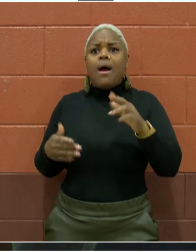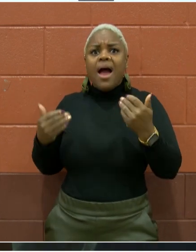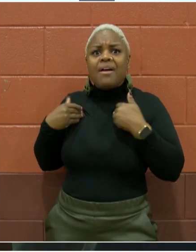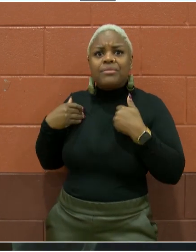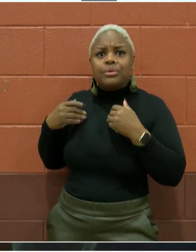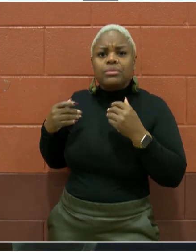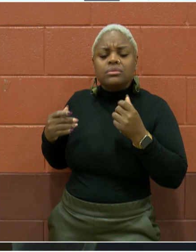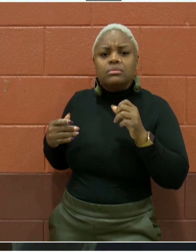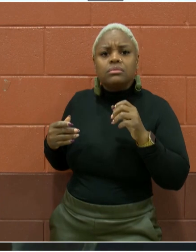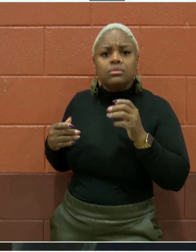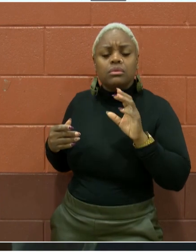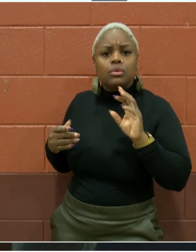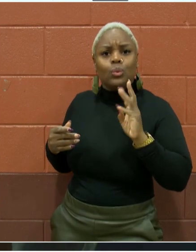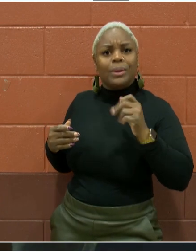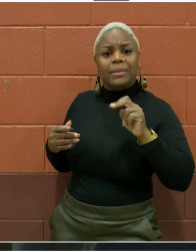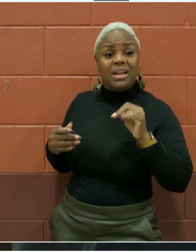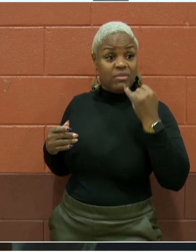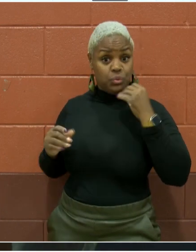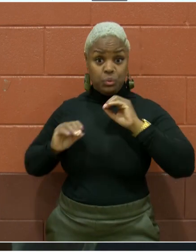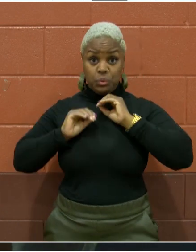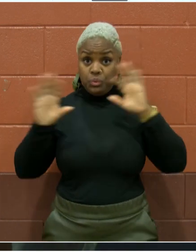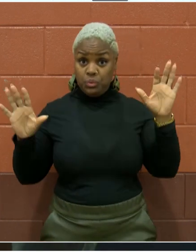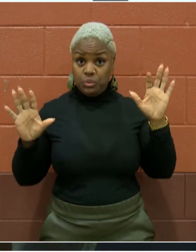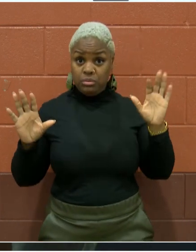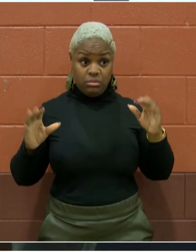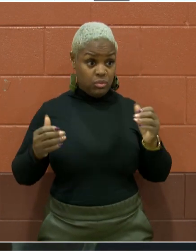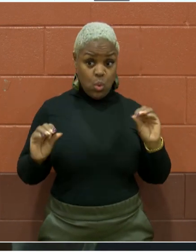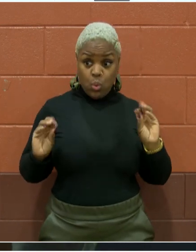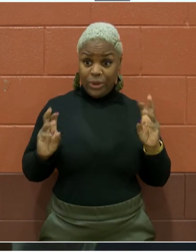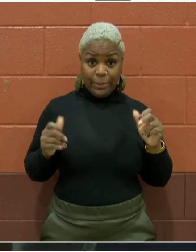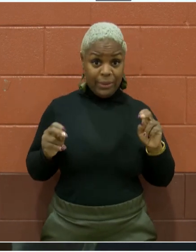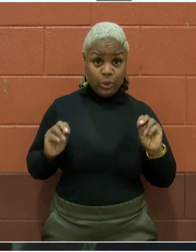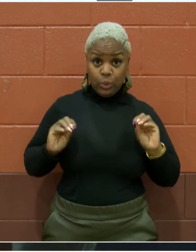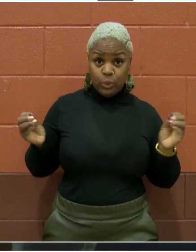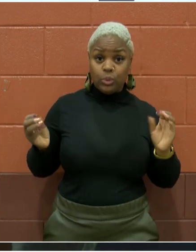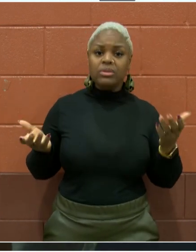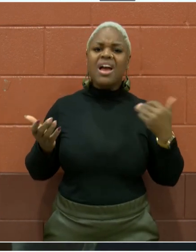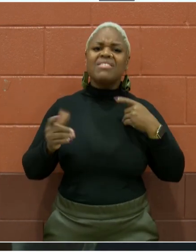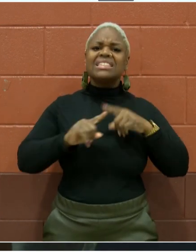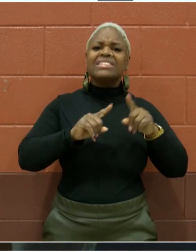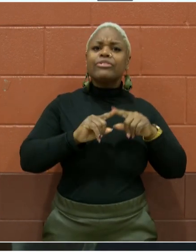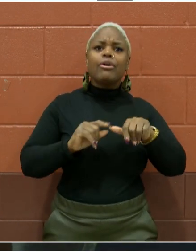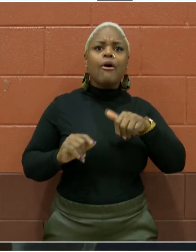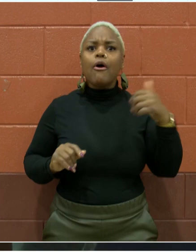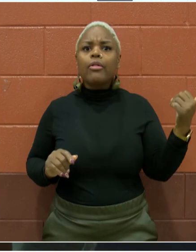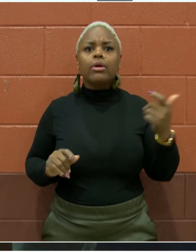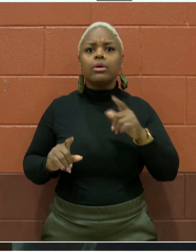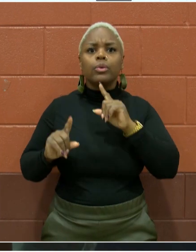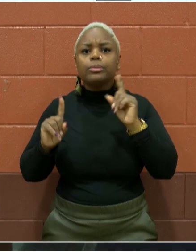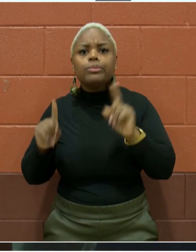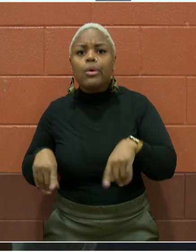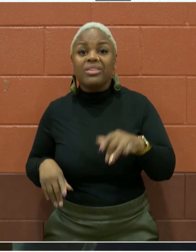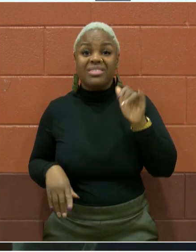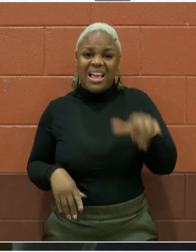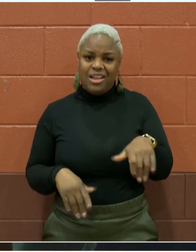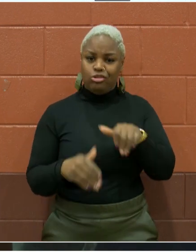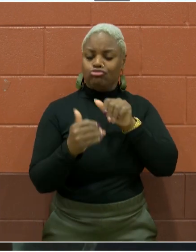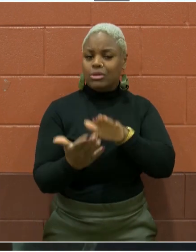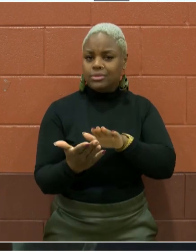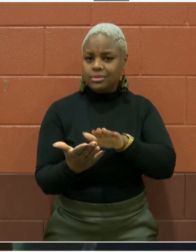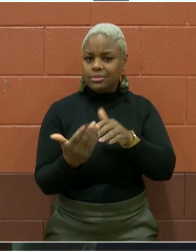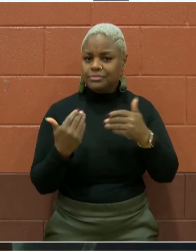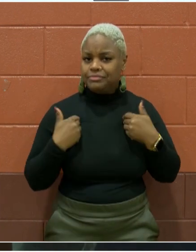officers time and opportunity to consider a range of responses. And thirdly, ICAT integrates